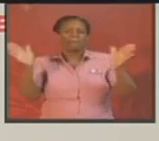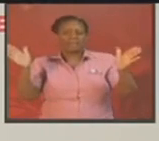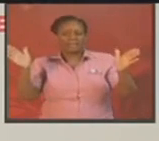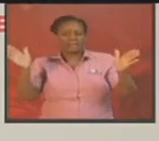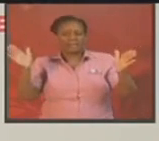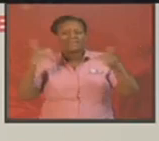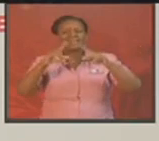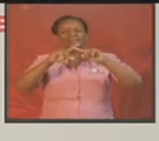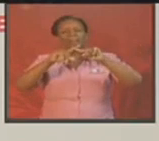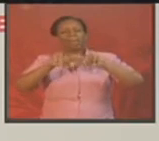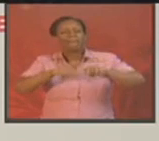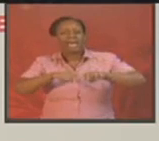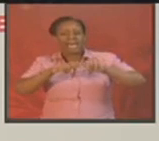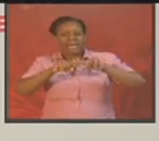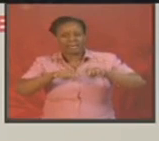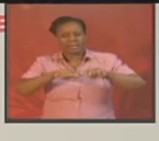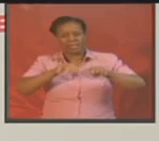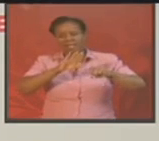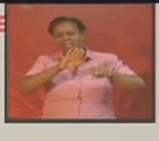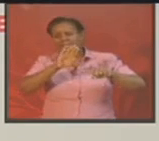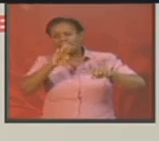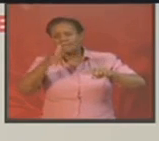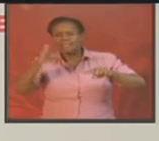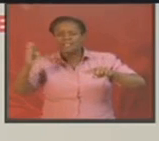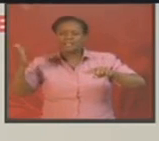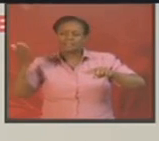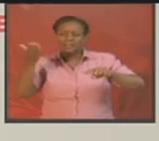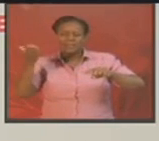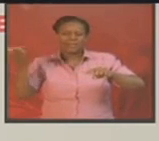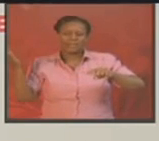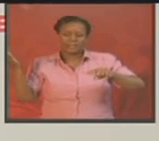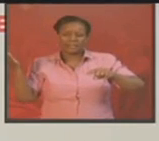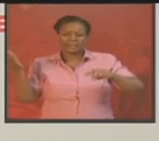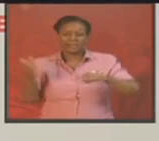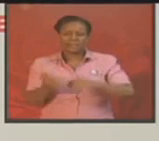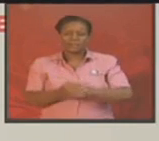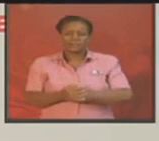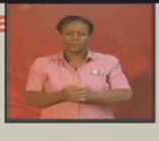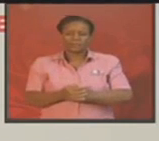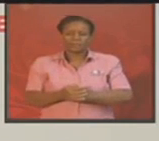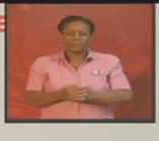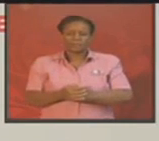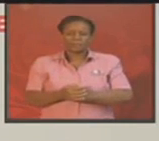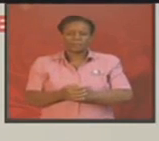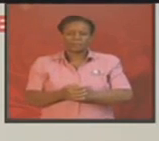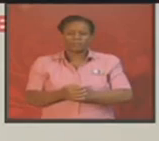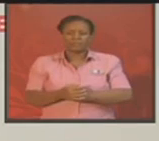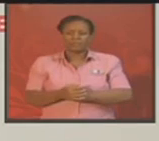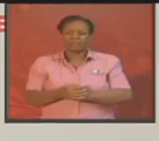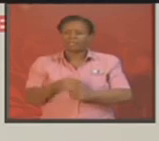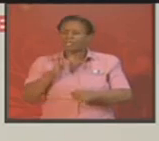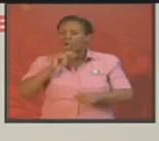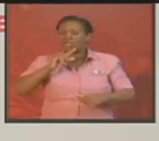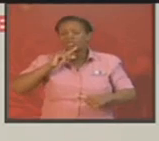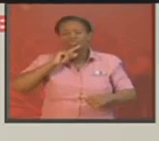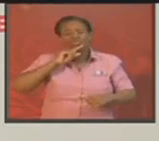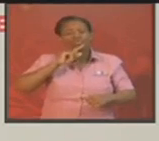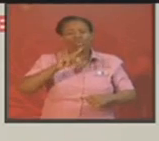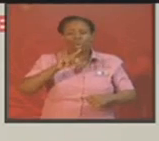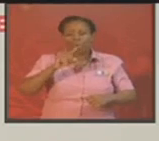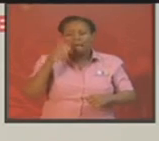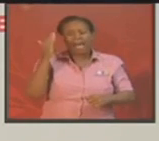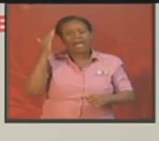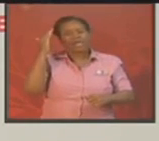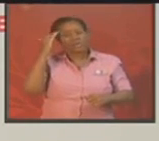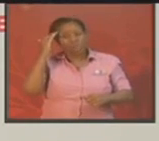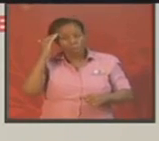the control of the ministry and certain factors out of the control. I am confident that if we get enough vaccines and